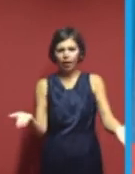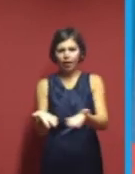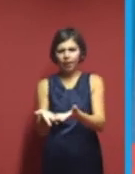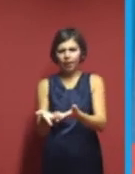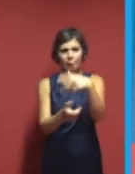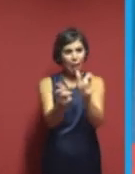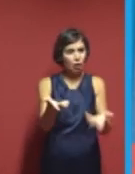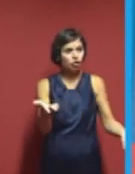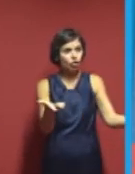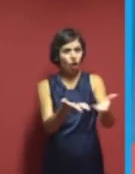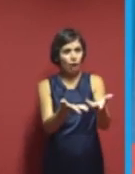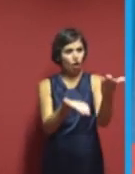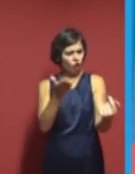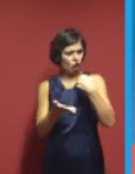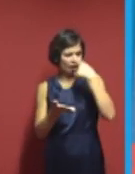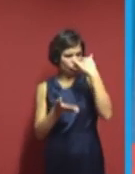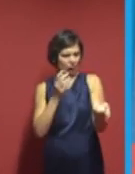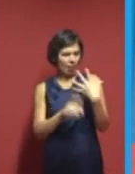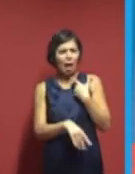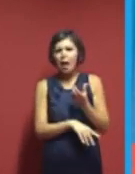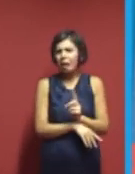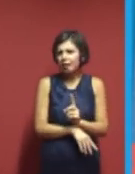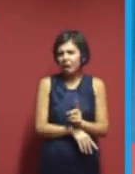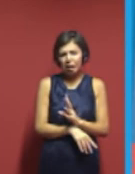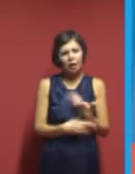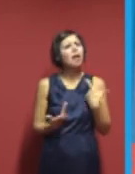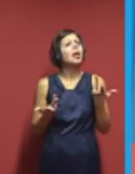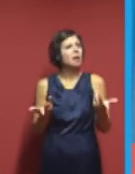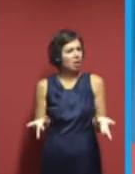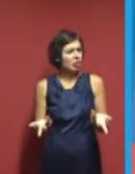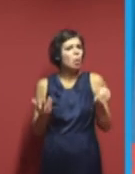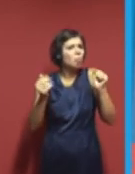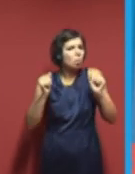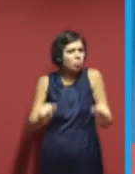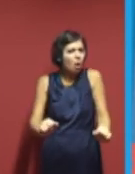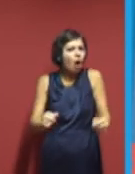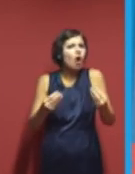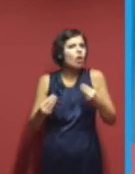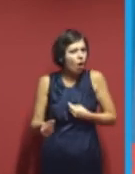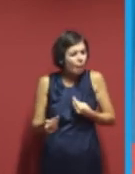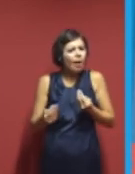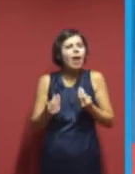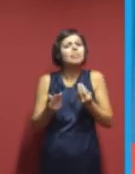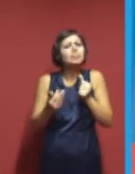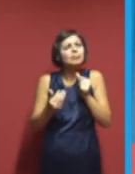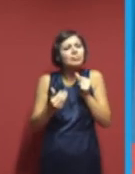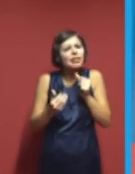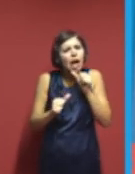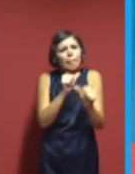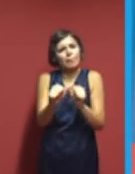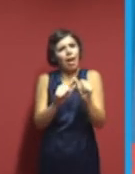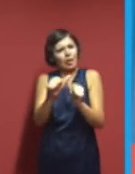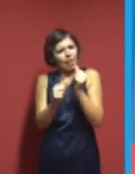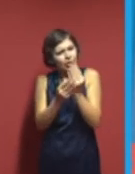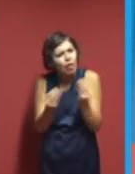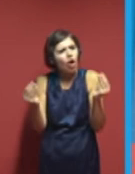use. Once you learn that, you'll never be the same again. Imagine what type of impact people can have if they learn this as kids. So